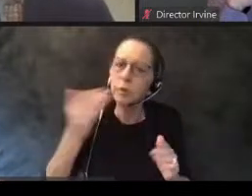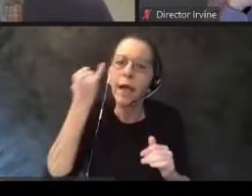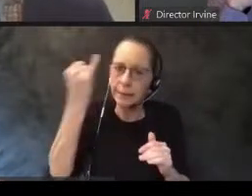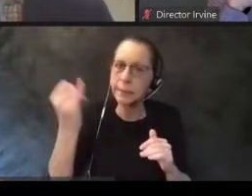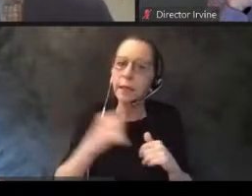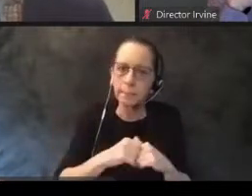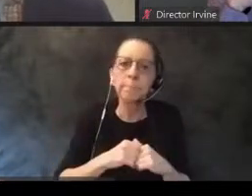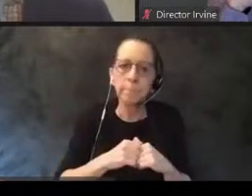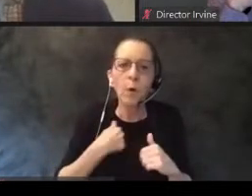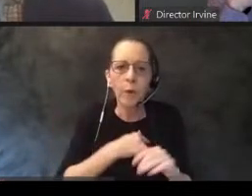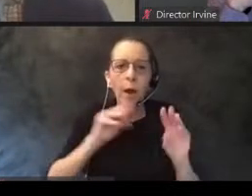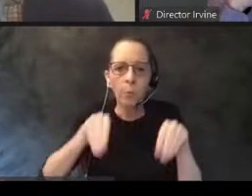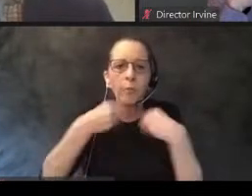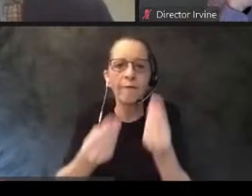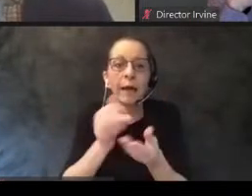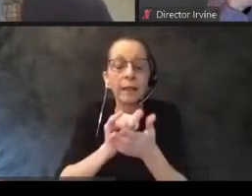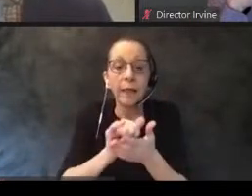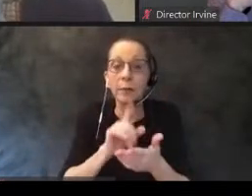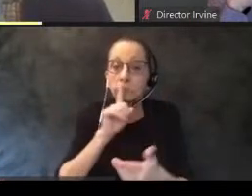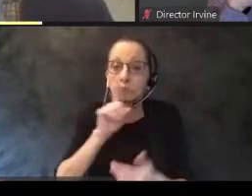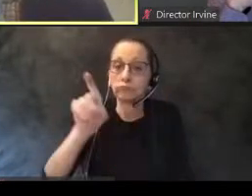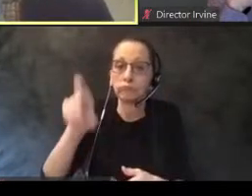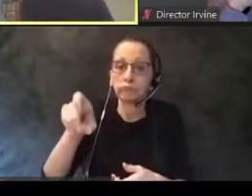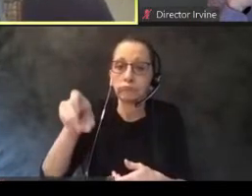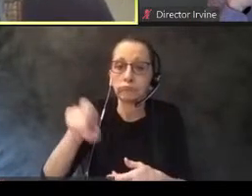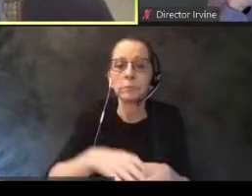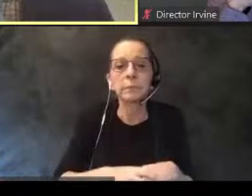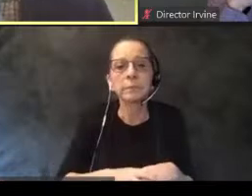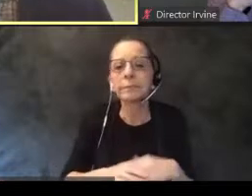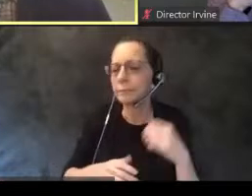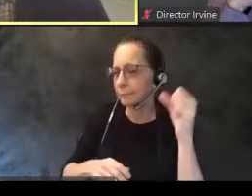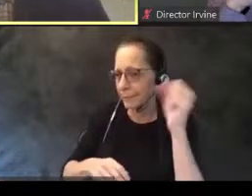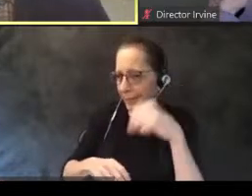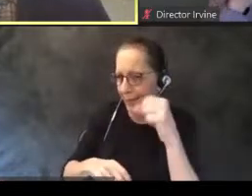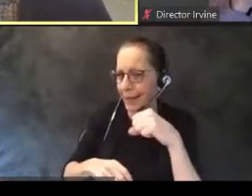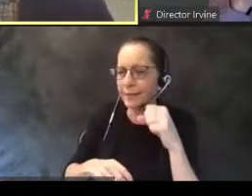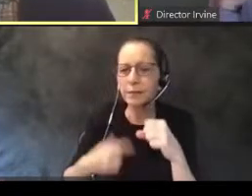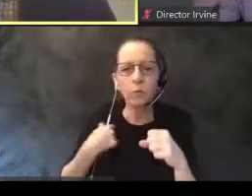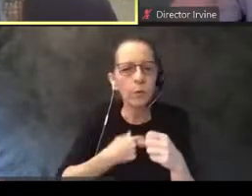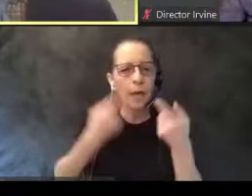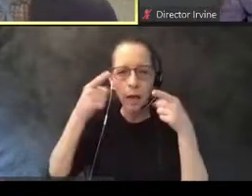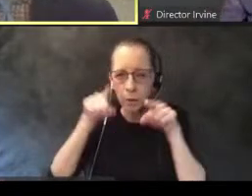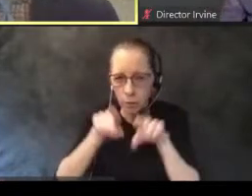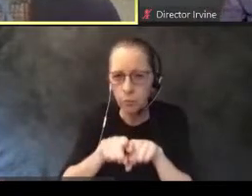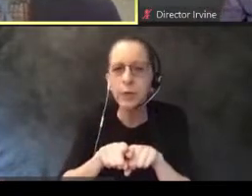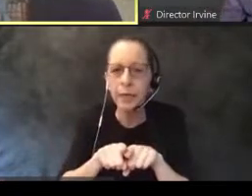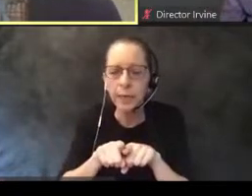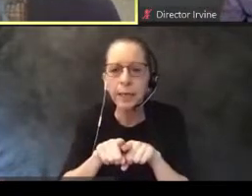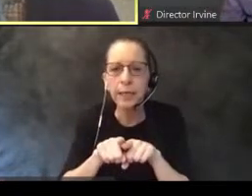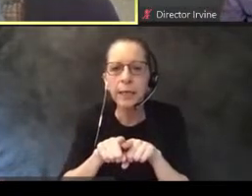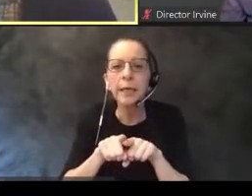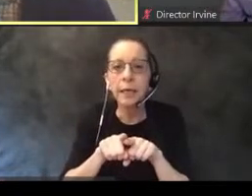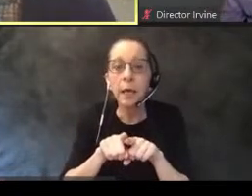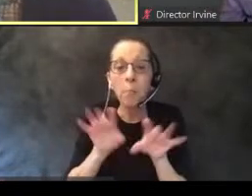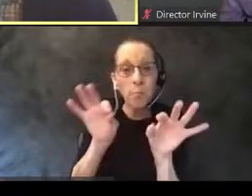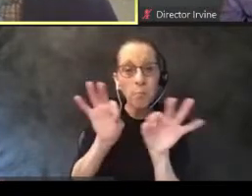that we're providing this because this is needed. Yeah, and absolutely, and we agree. You know, price points are a major concern of